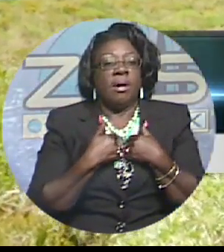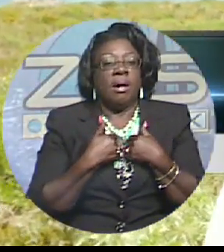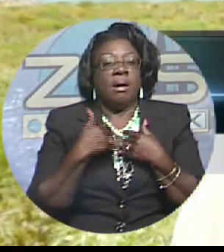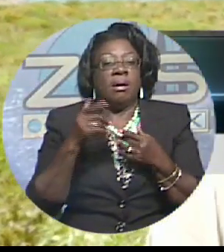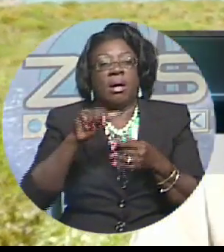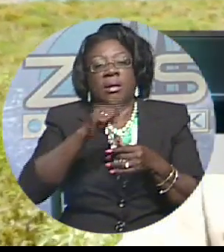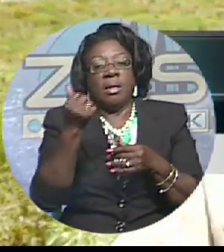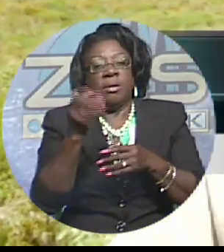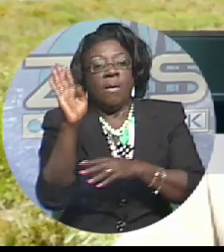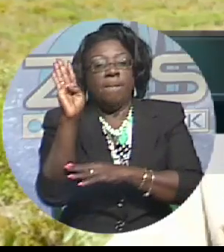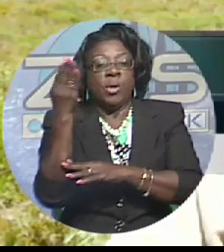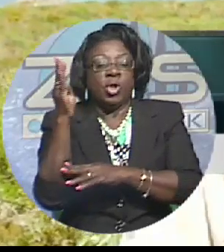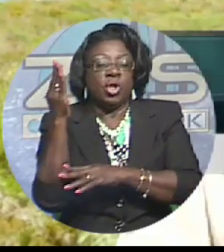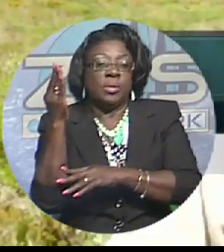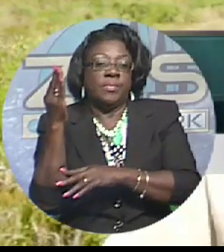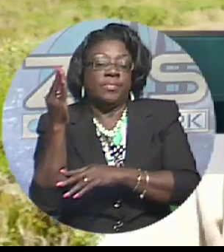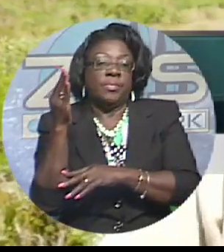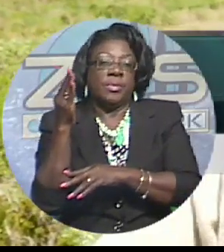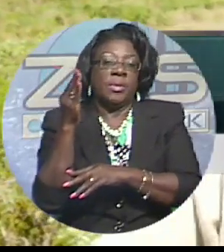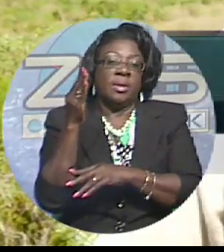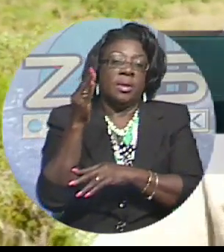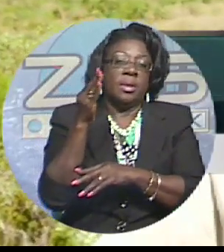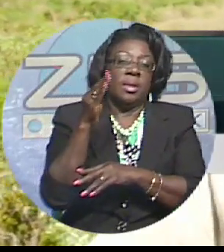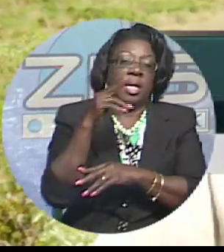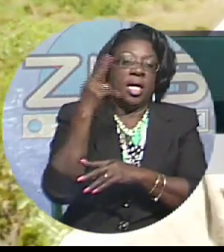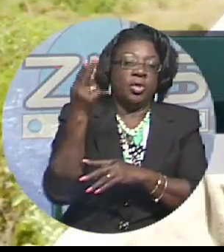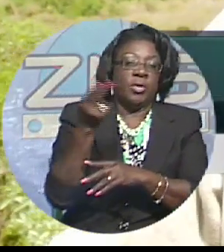bush, five finger,